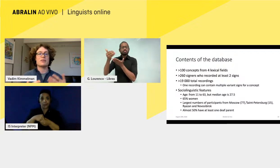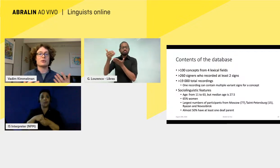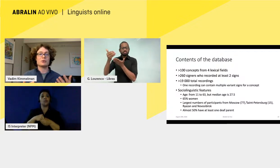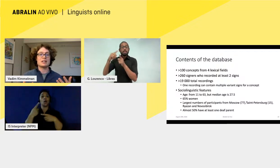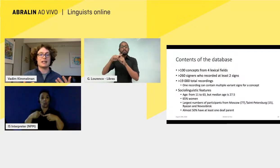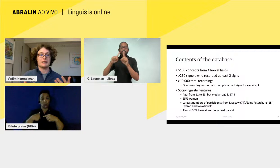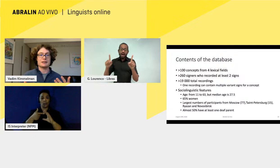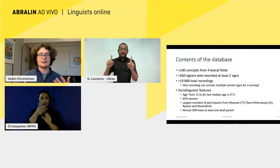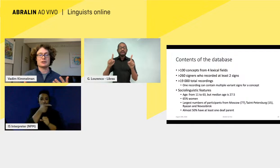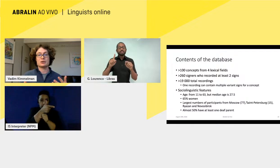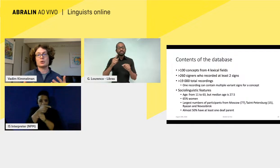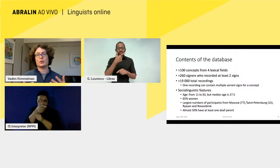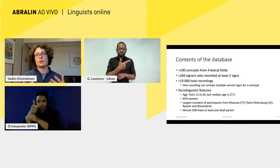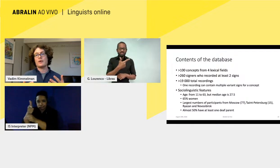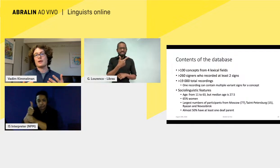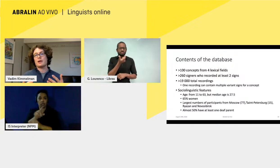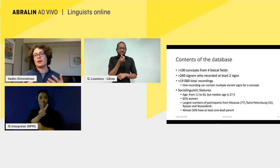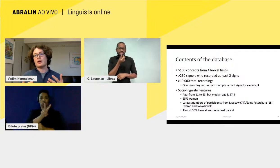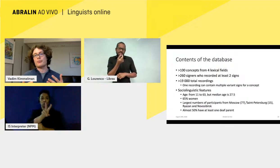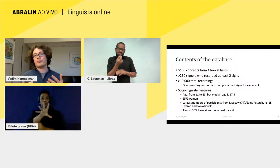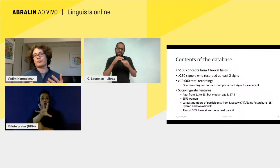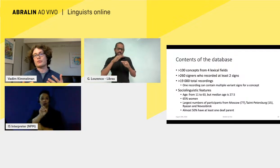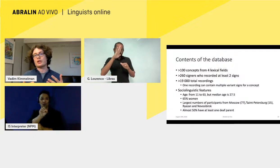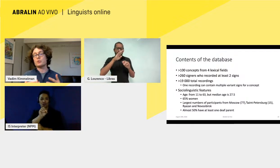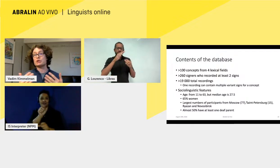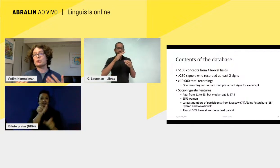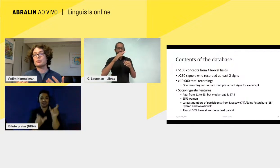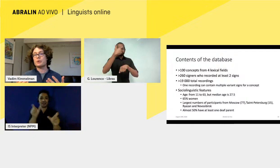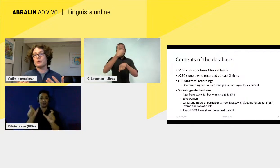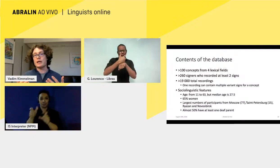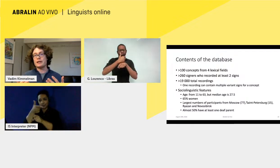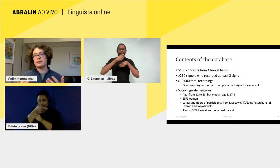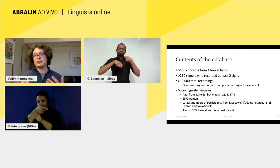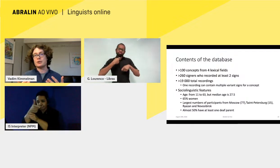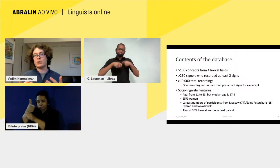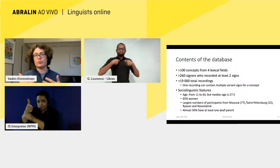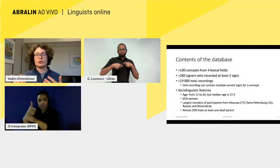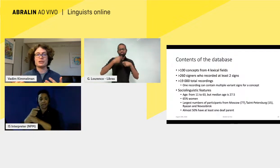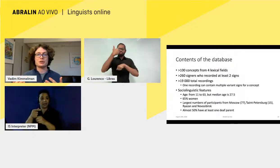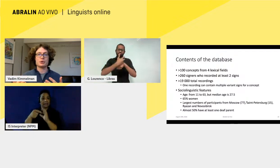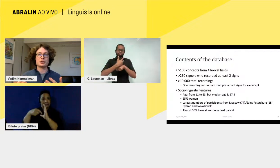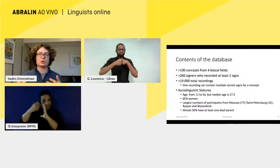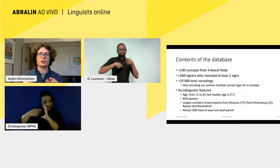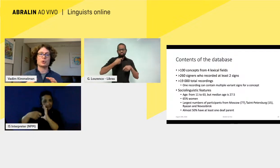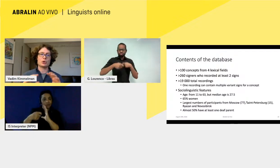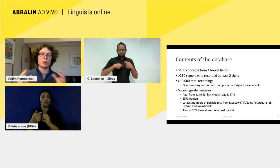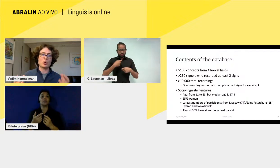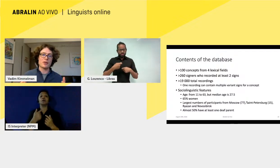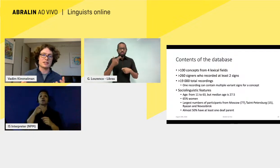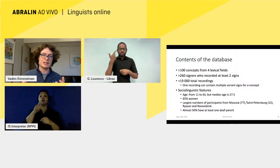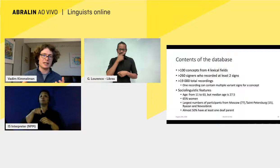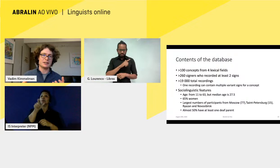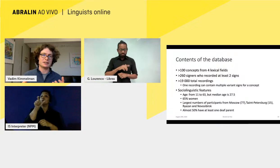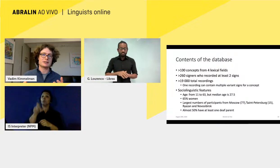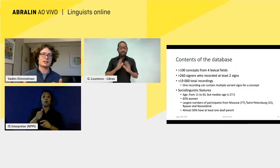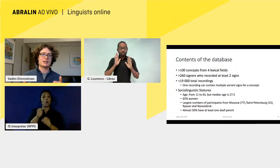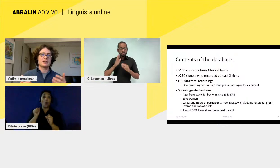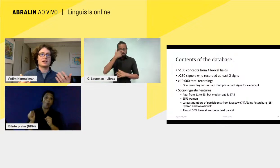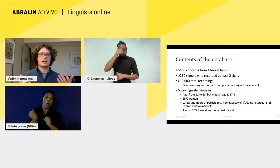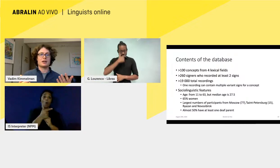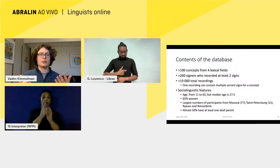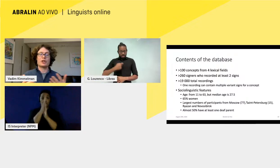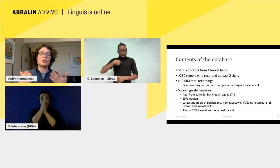recorded several signs. So it was not required of participants to record all the